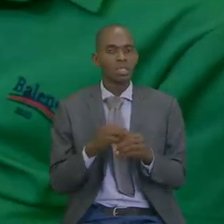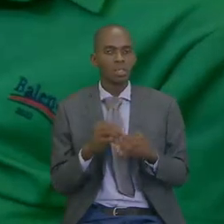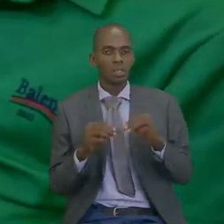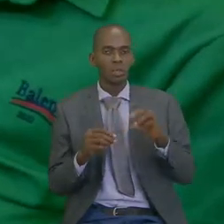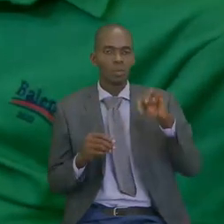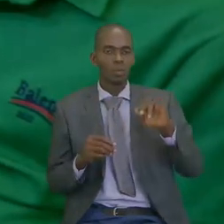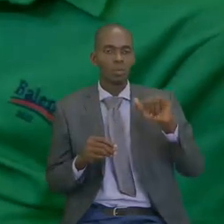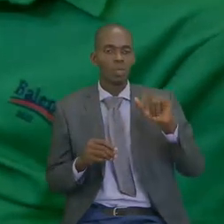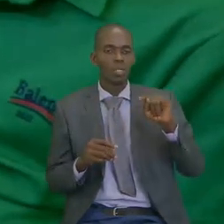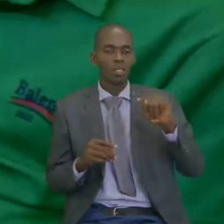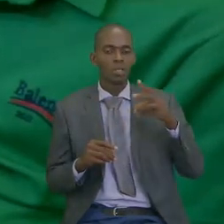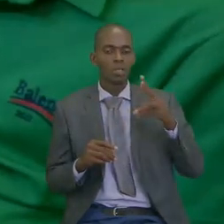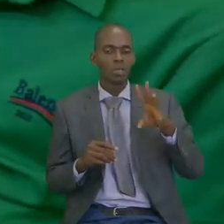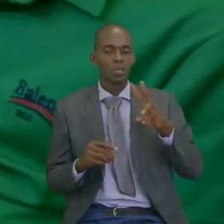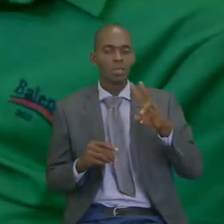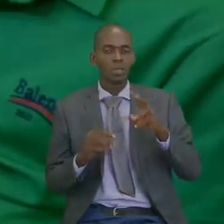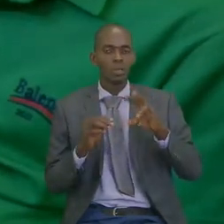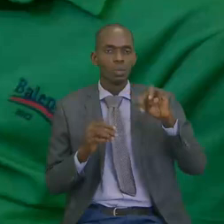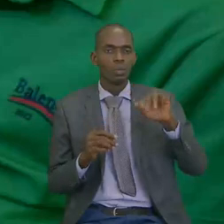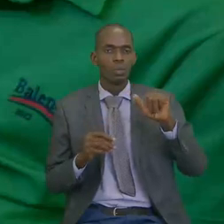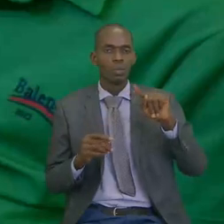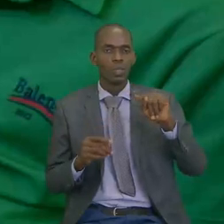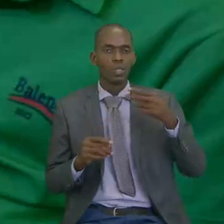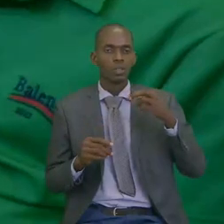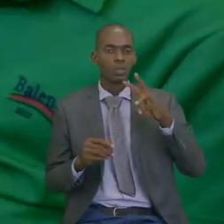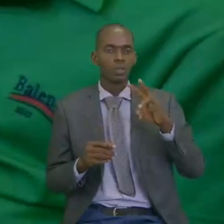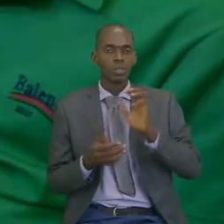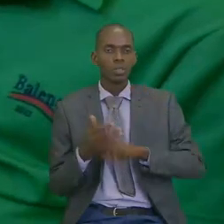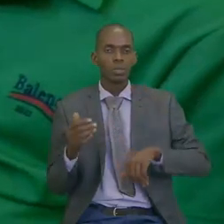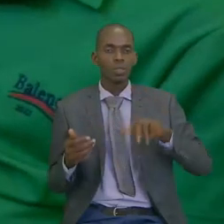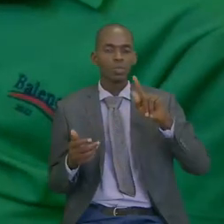chapter 21, verse 44. In Matthew chapter